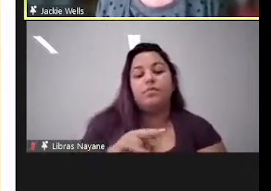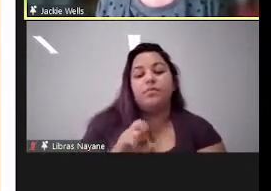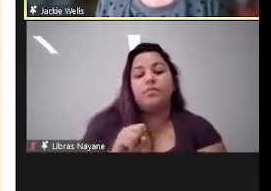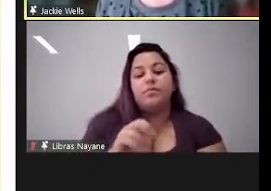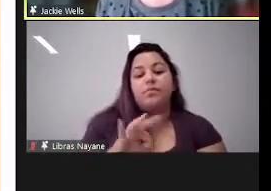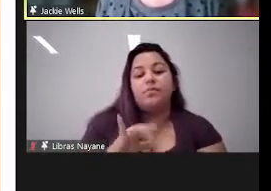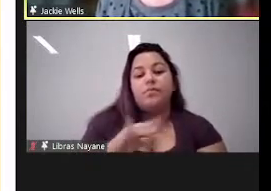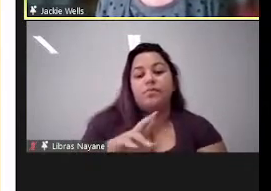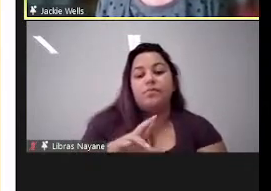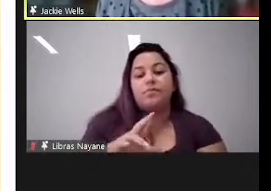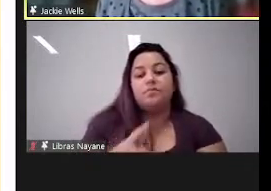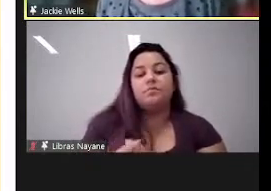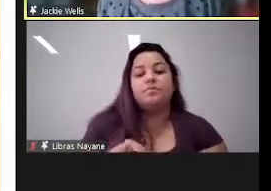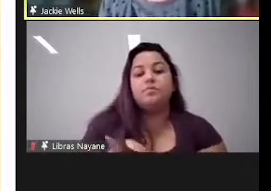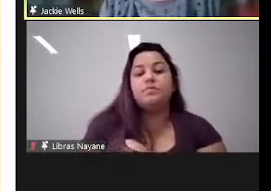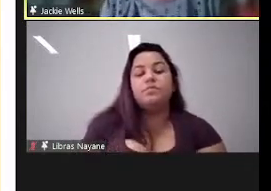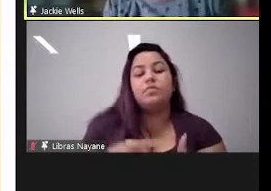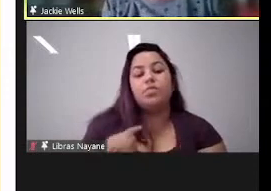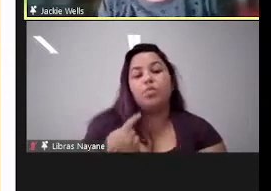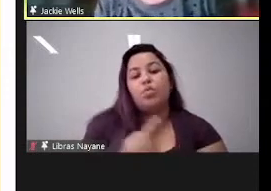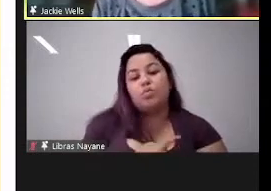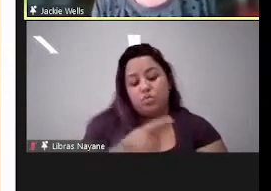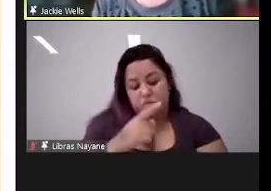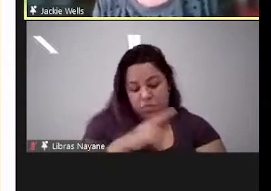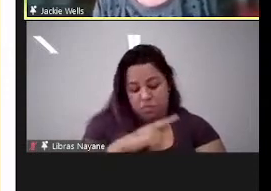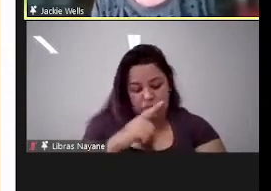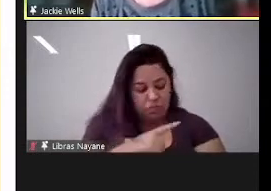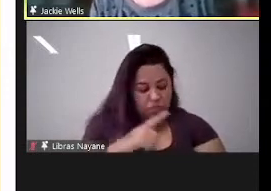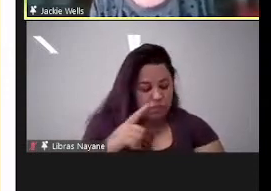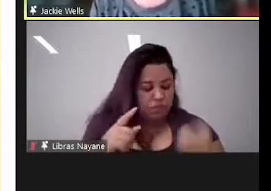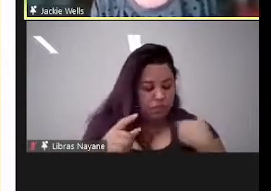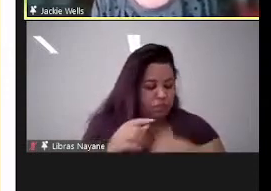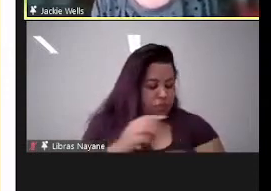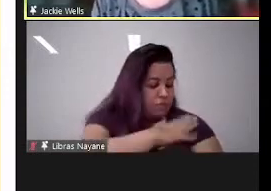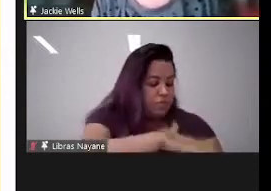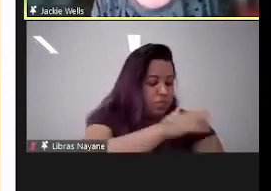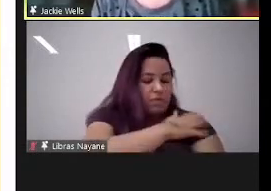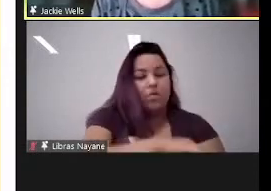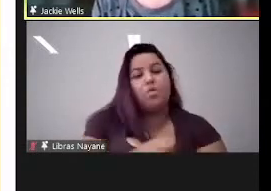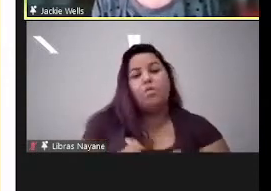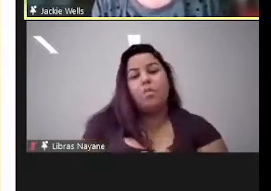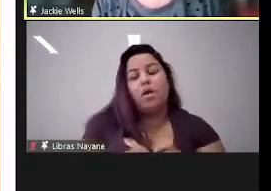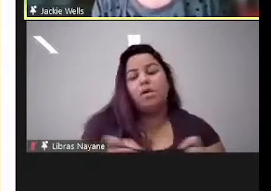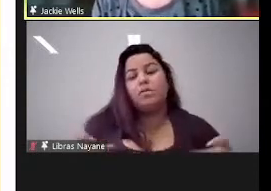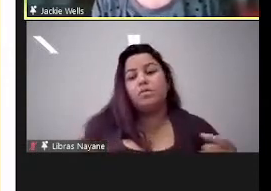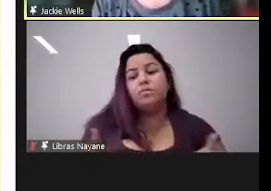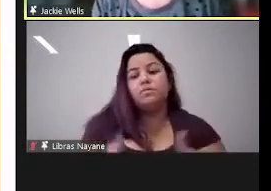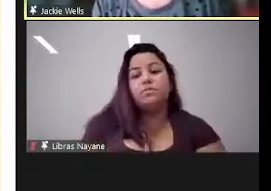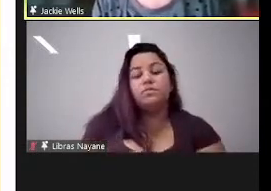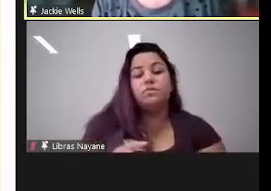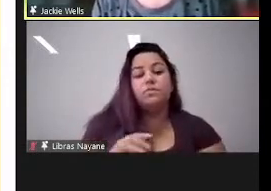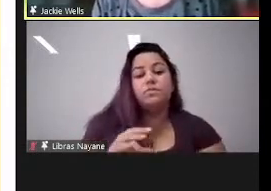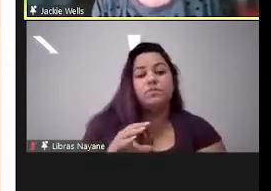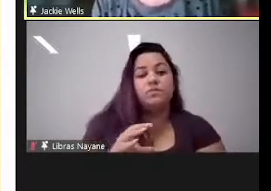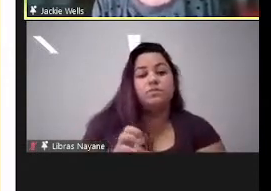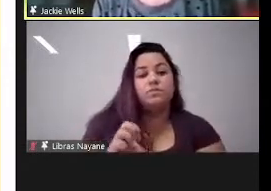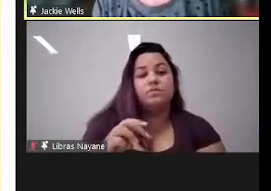Ronnie here is our big loser in both DC and in a DB